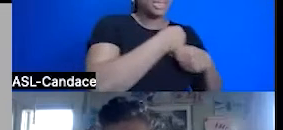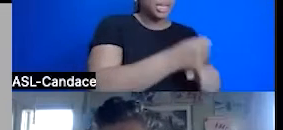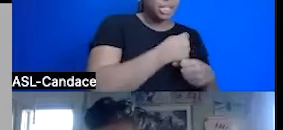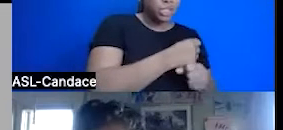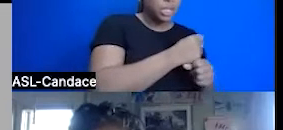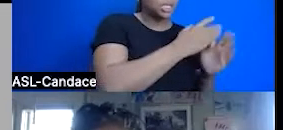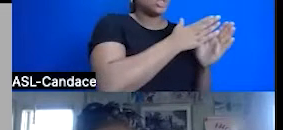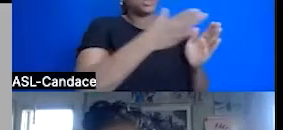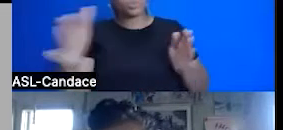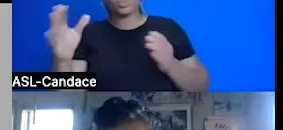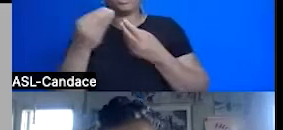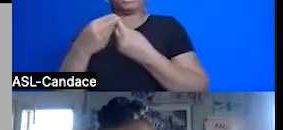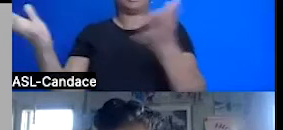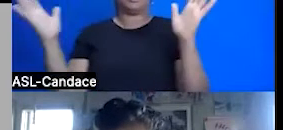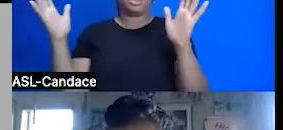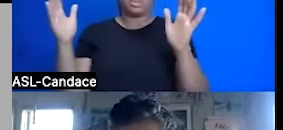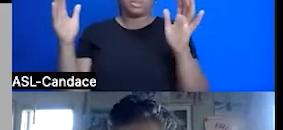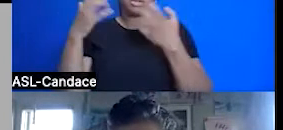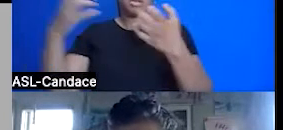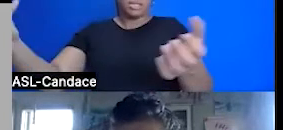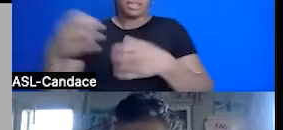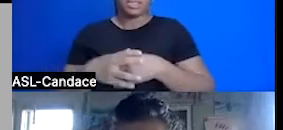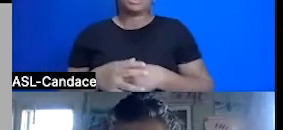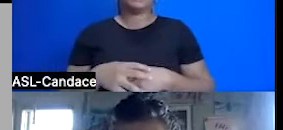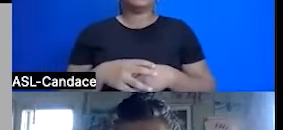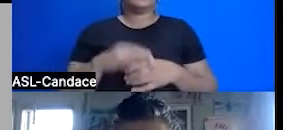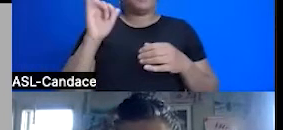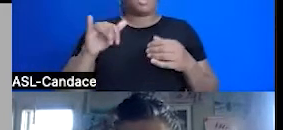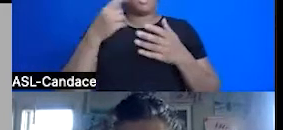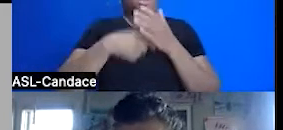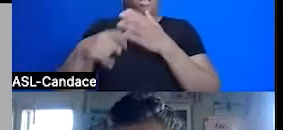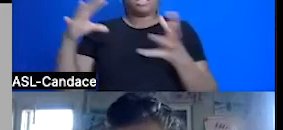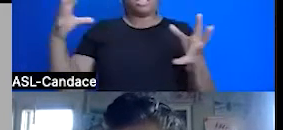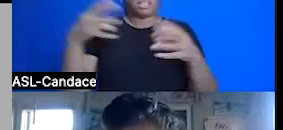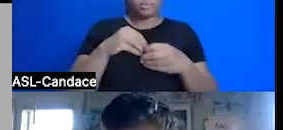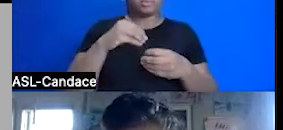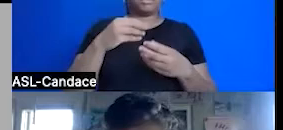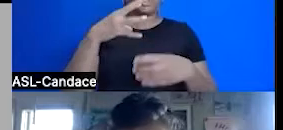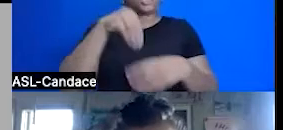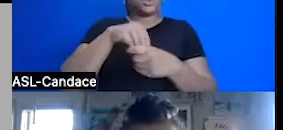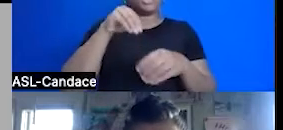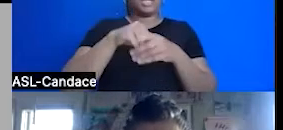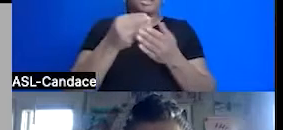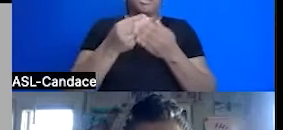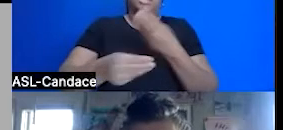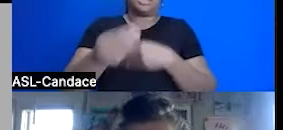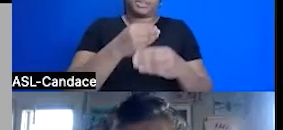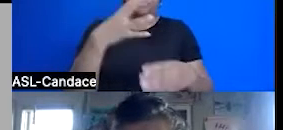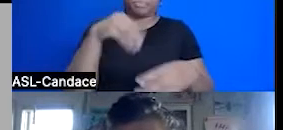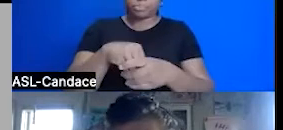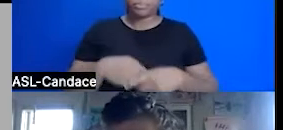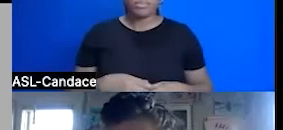all the way through distribution and audience launch, right? And then all these costs are included in the project's budget. And